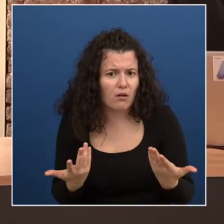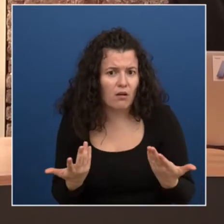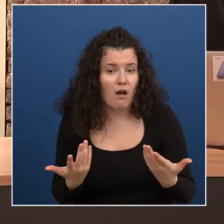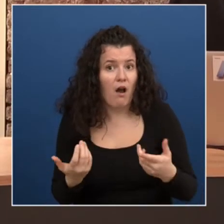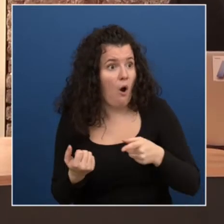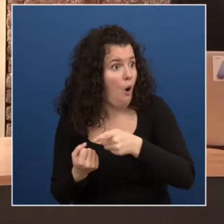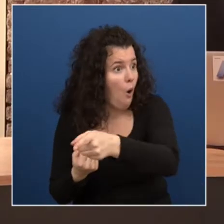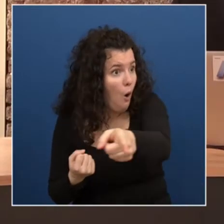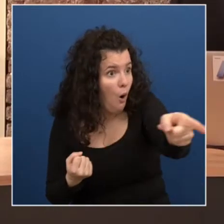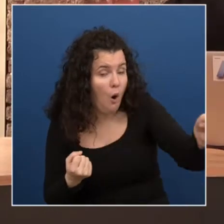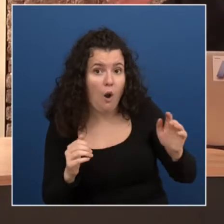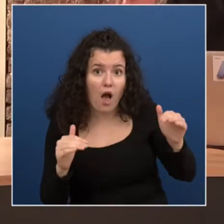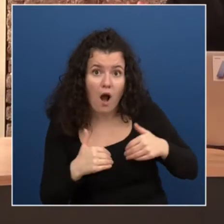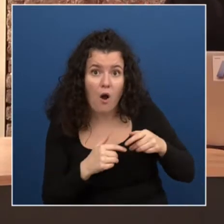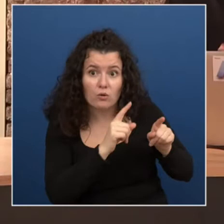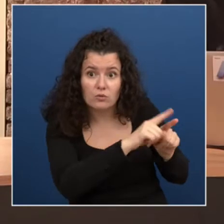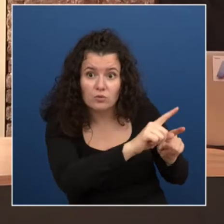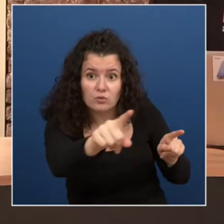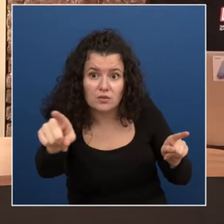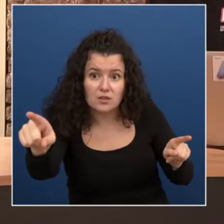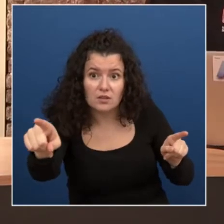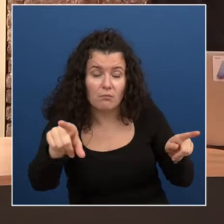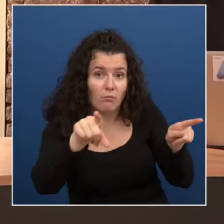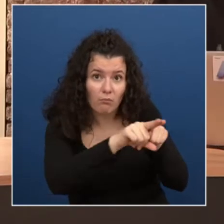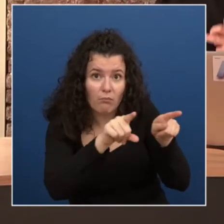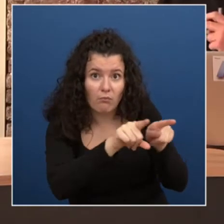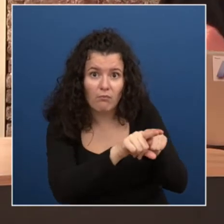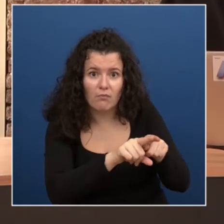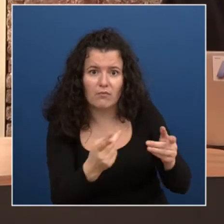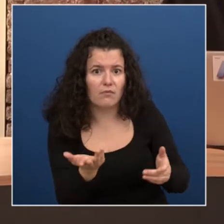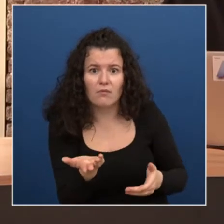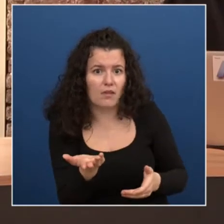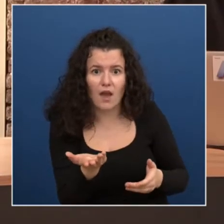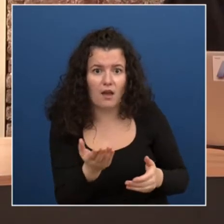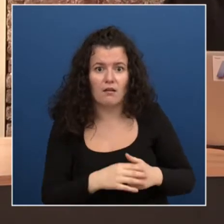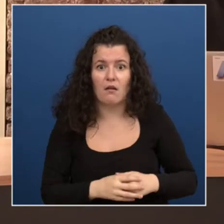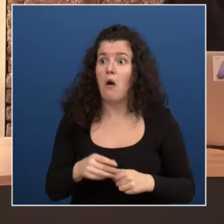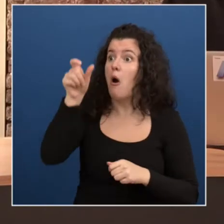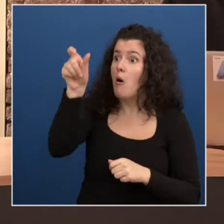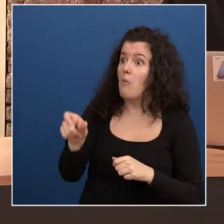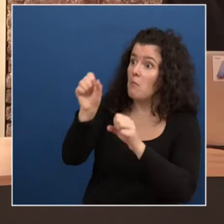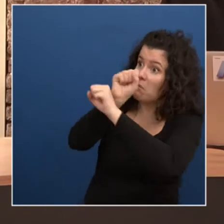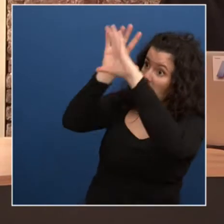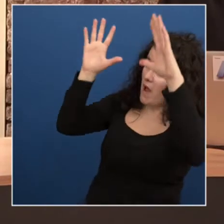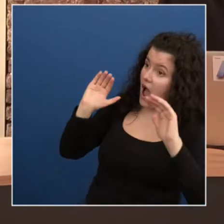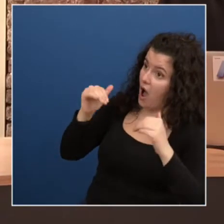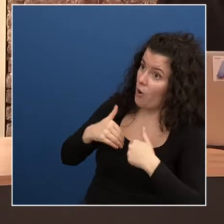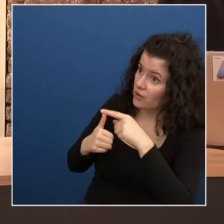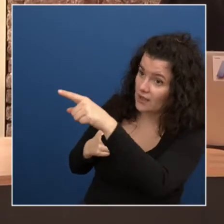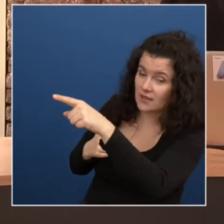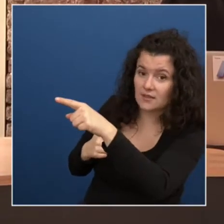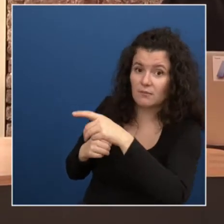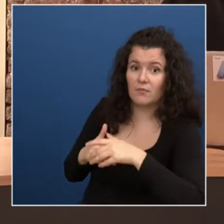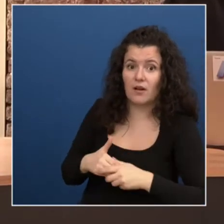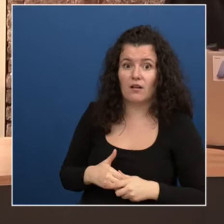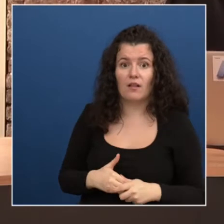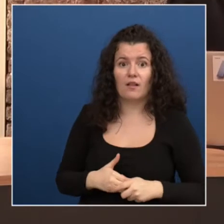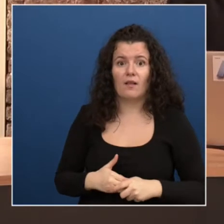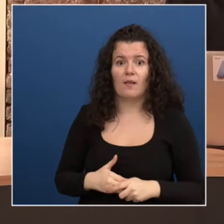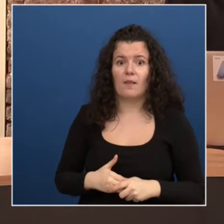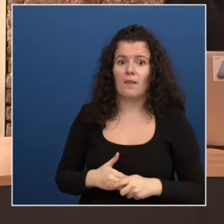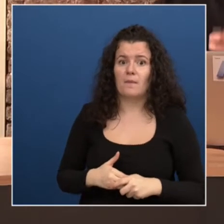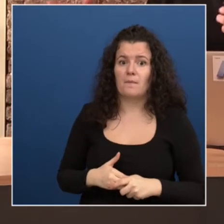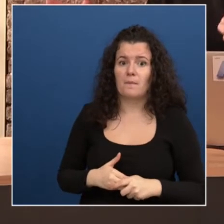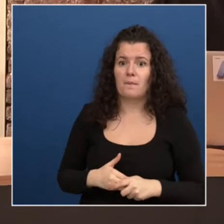points. And normal, what people think about autism, that's not having fun. And a lot of people with autism like the lockdown,